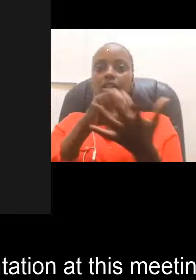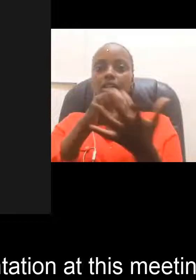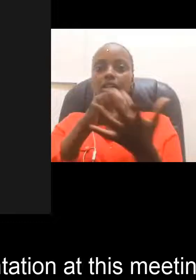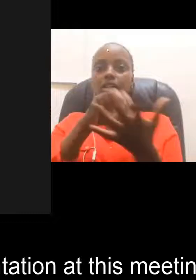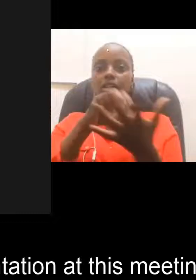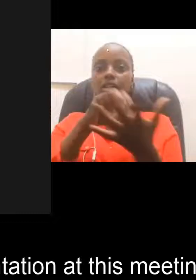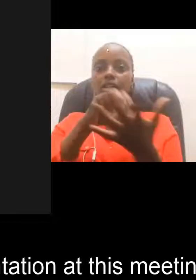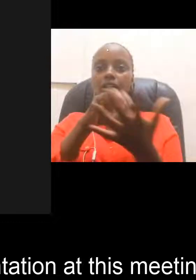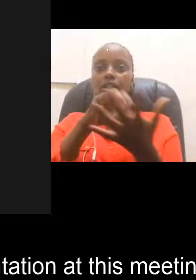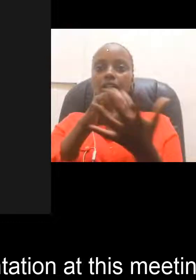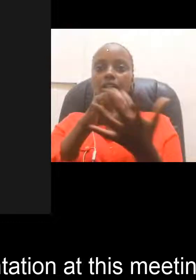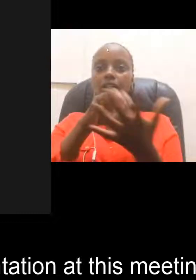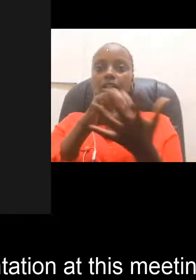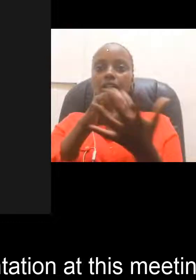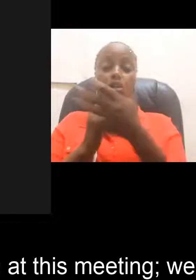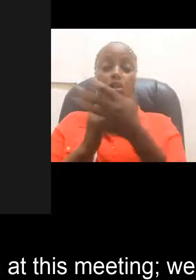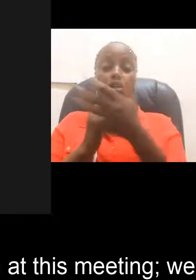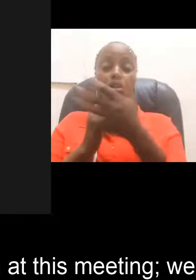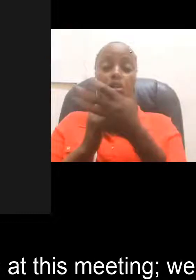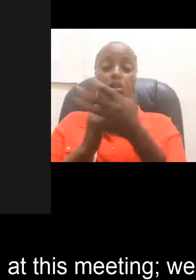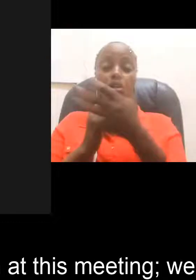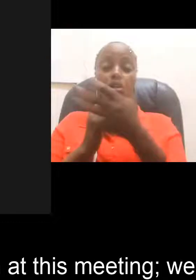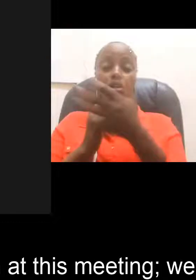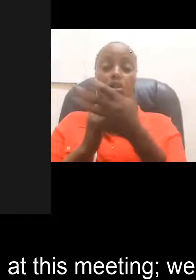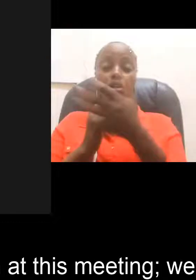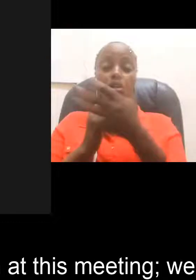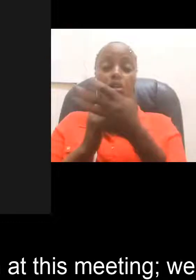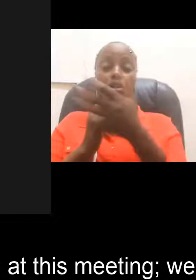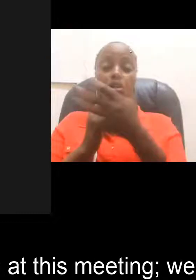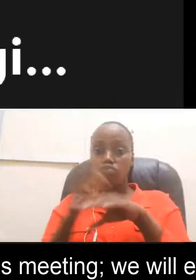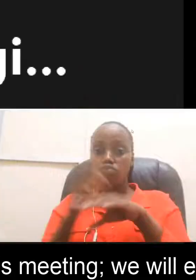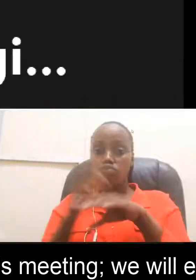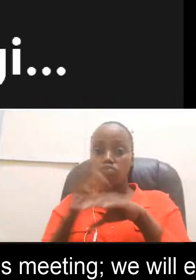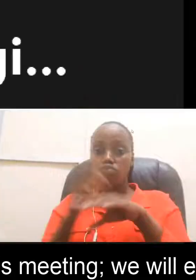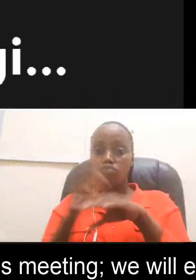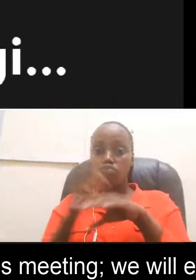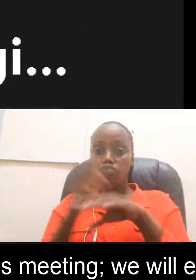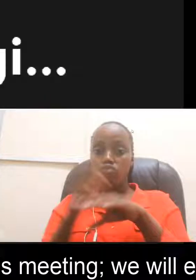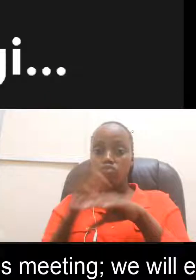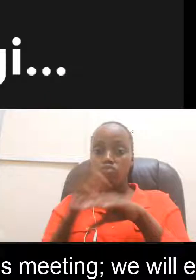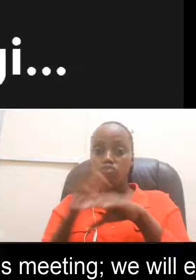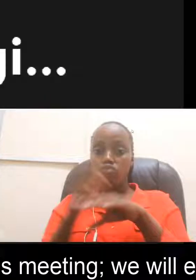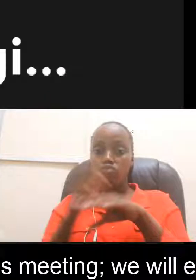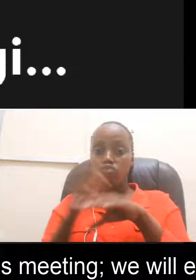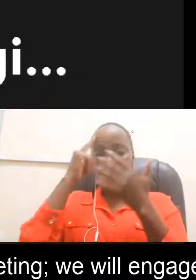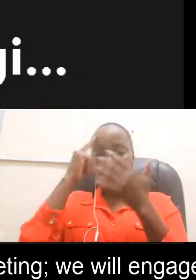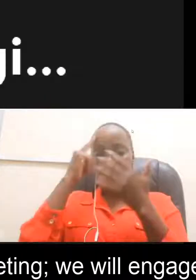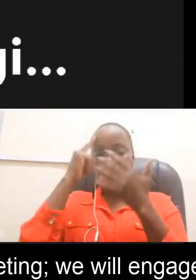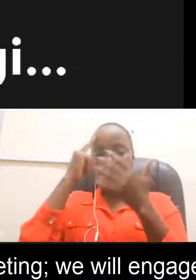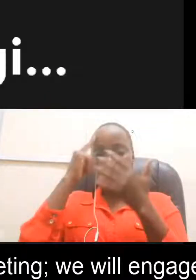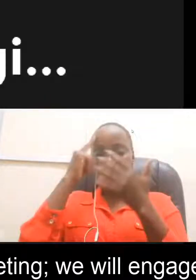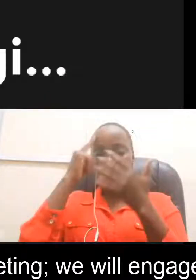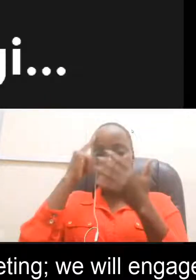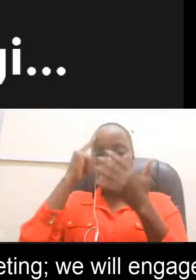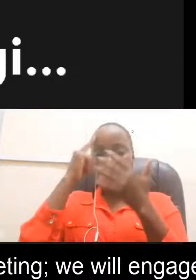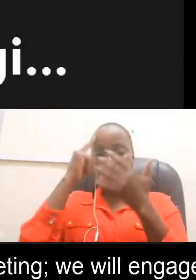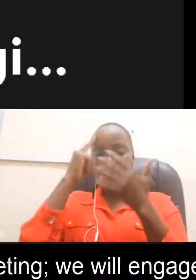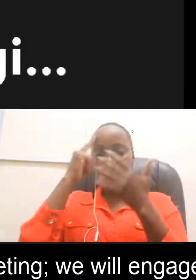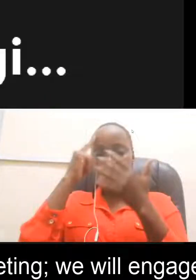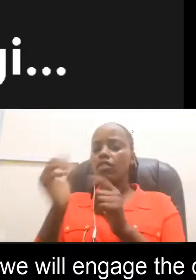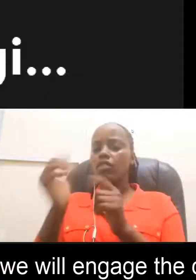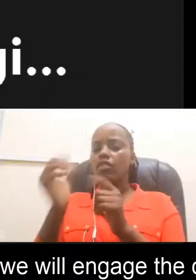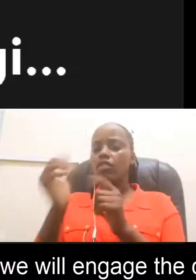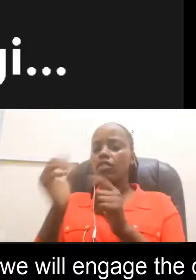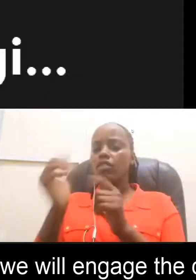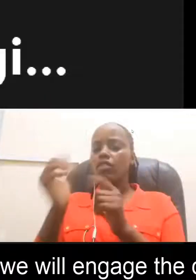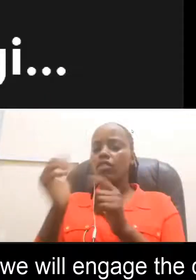the Charter makes a positive contribution to the lives of African children. There are various activities that are planned by the Africa Union through